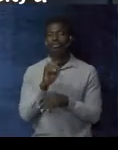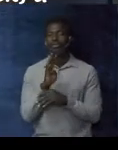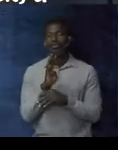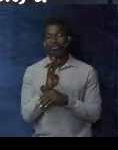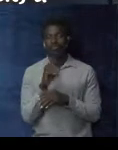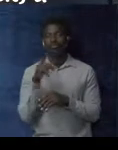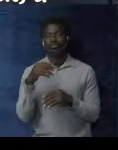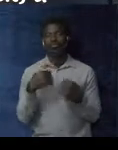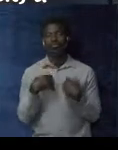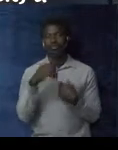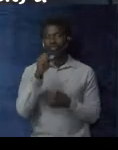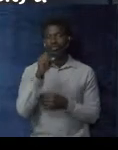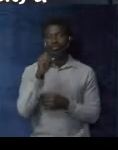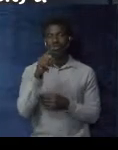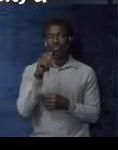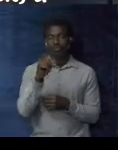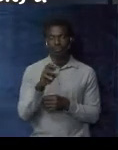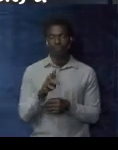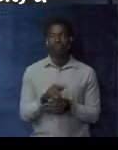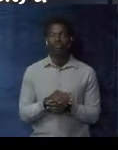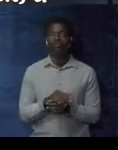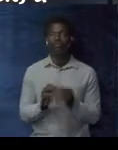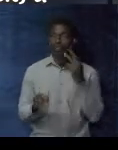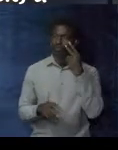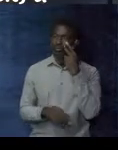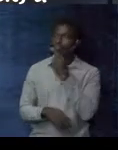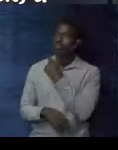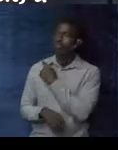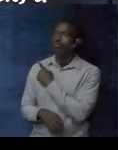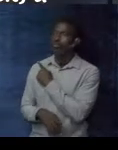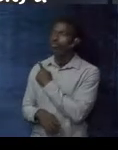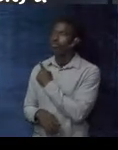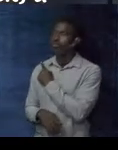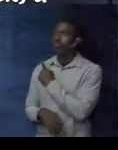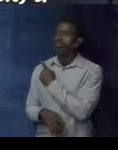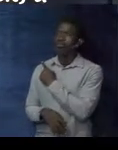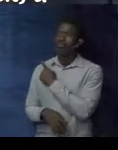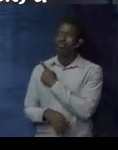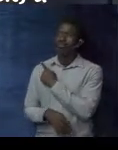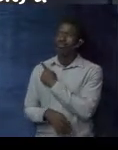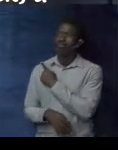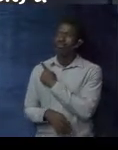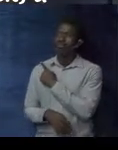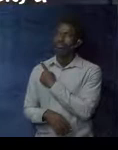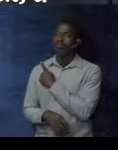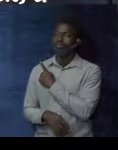time is 4 o'clock, you have a sector. This is 4 o'clock. Excuse me.